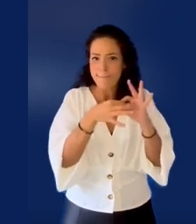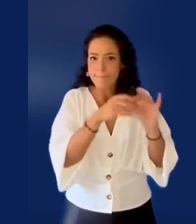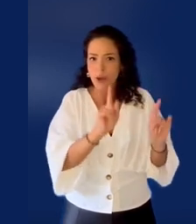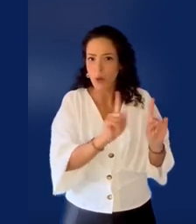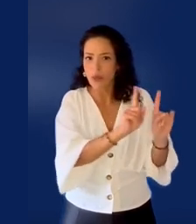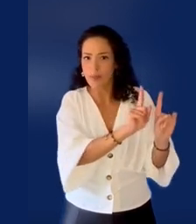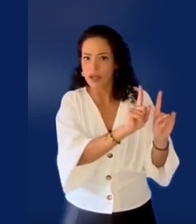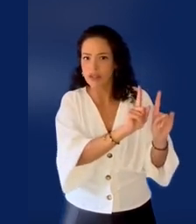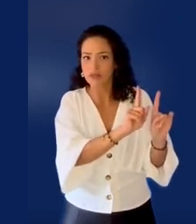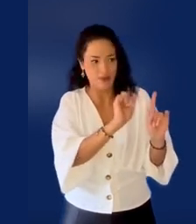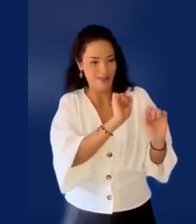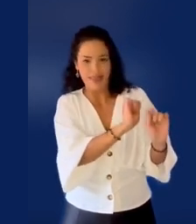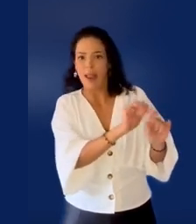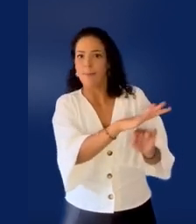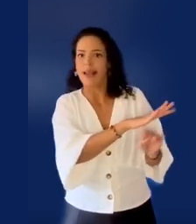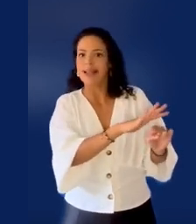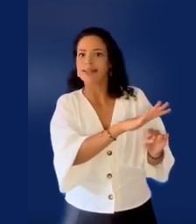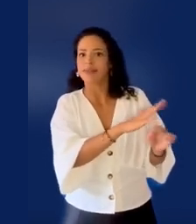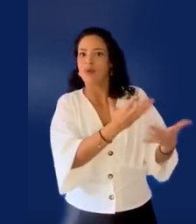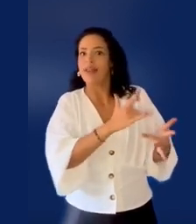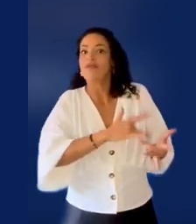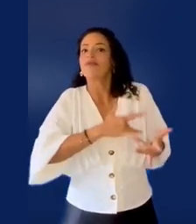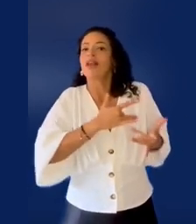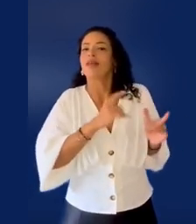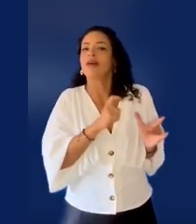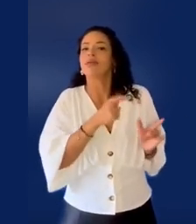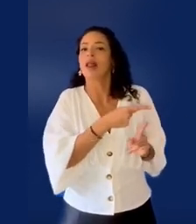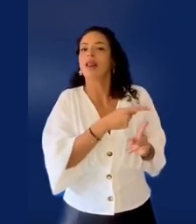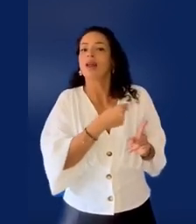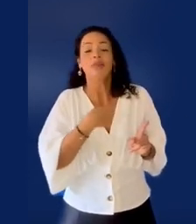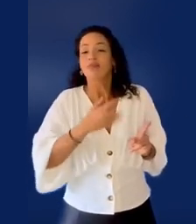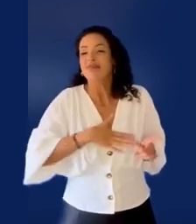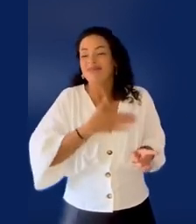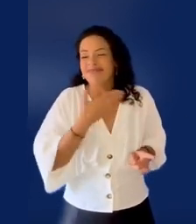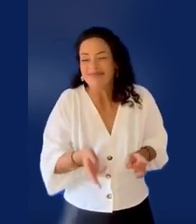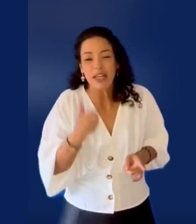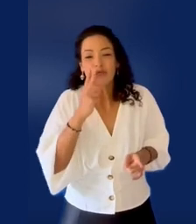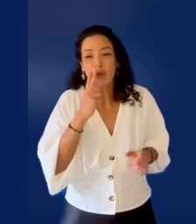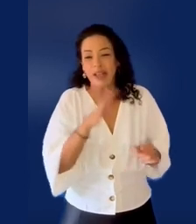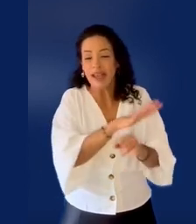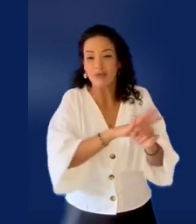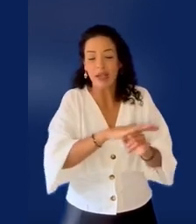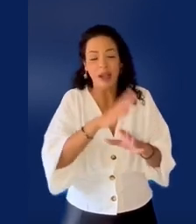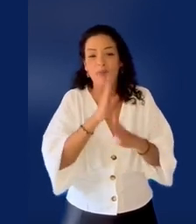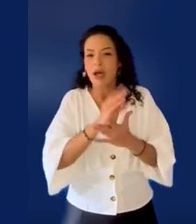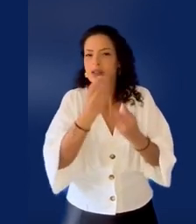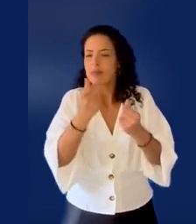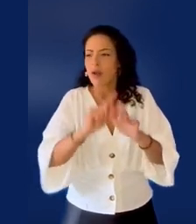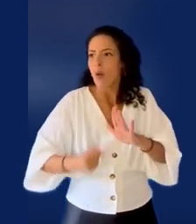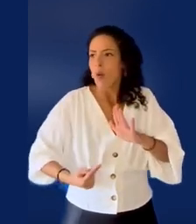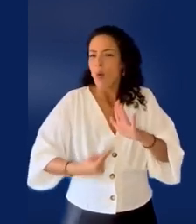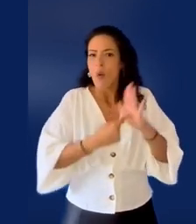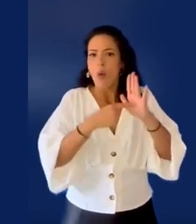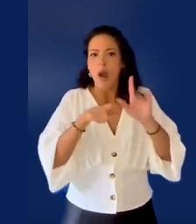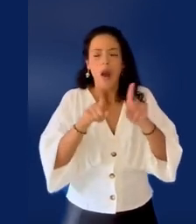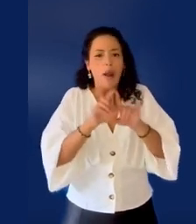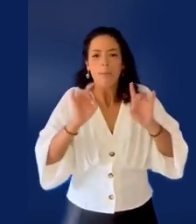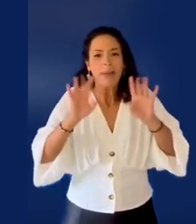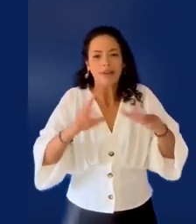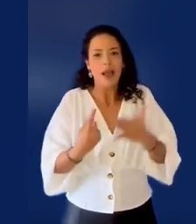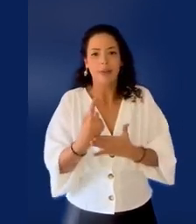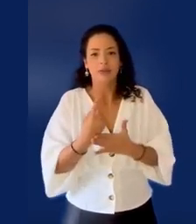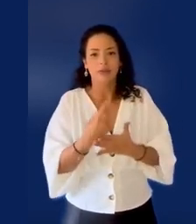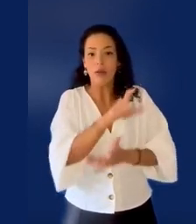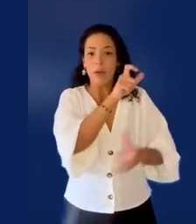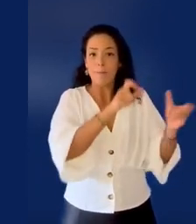on their terms, in their place. Whilst I did not enjoy the smoker's lounge, something significant and almost magical happened there.